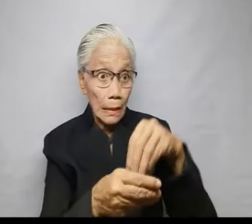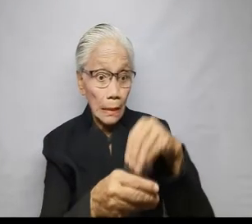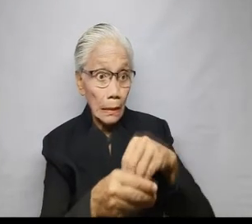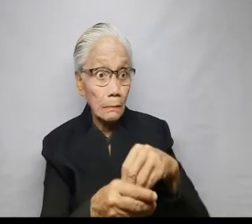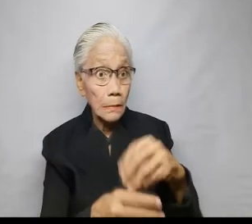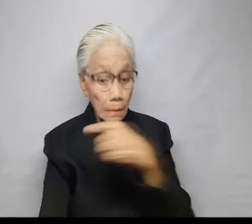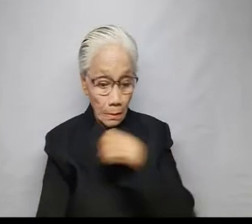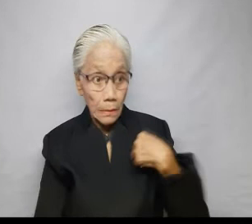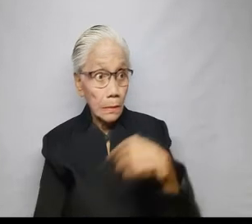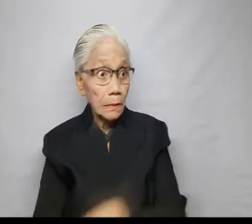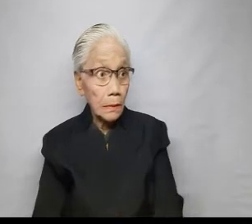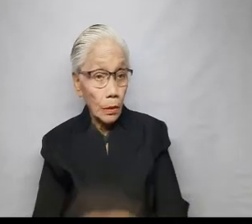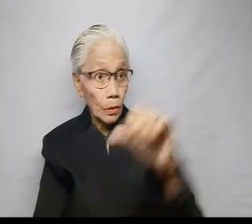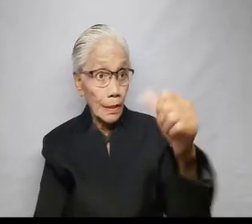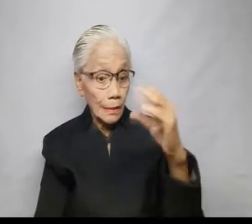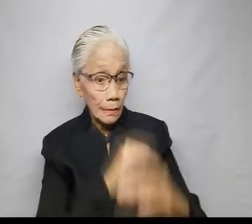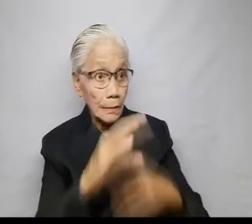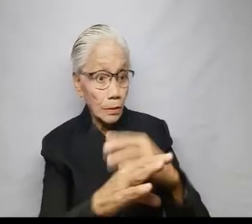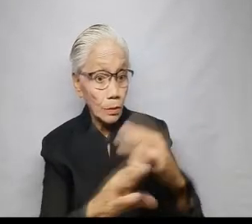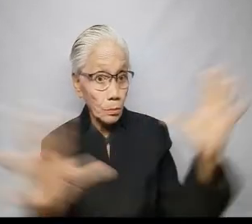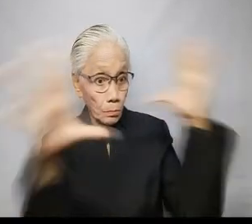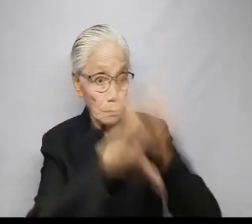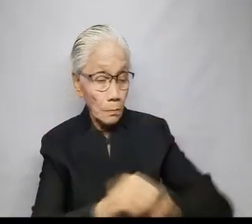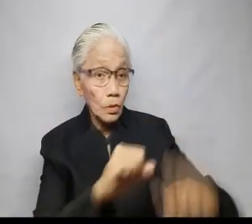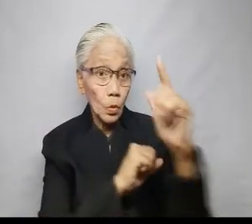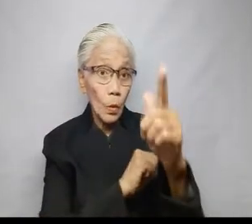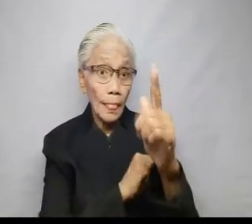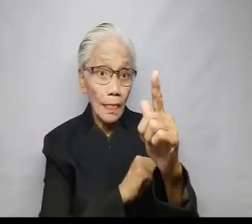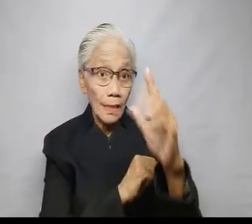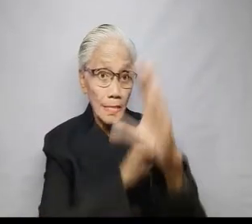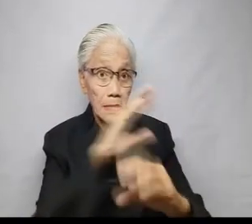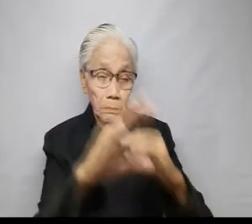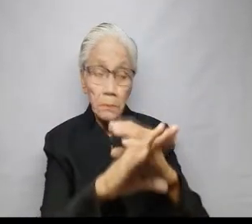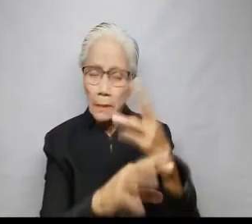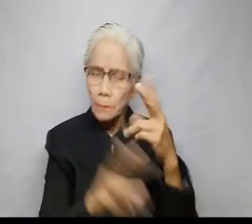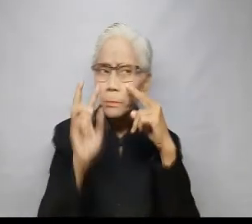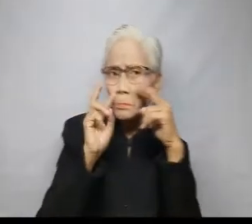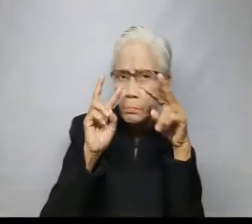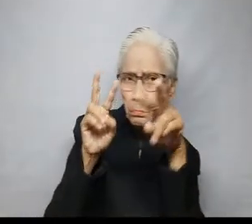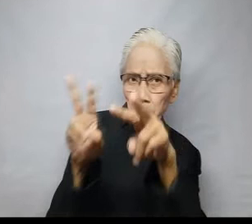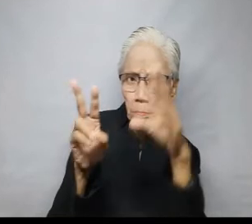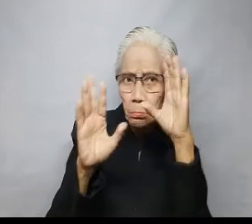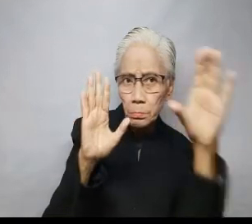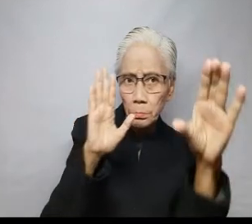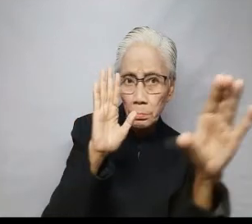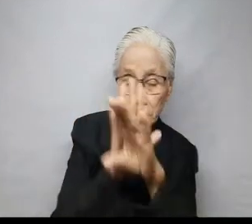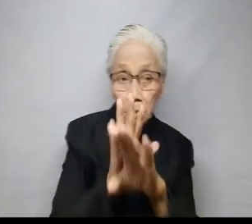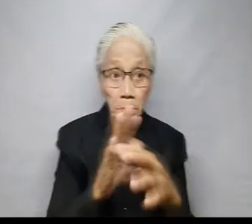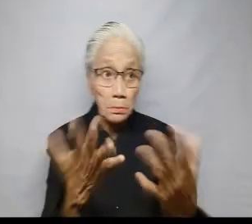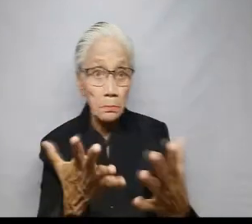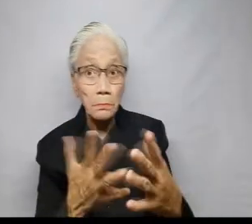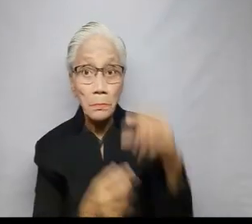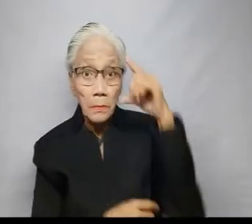custom in China from the 10th century to the end of the 20th century. Just look at